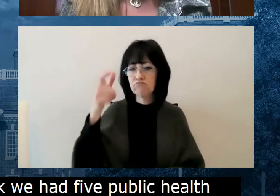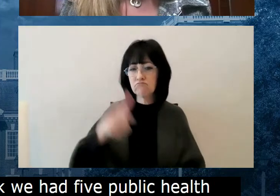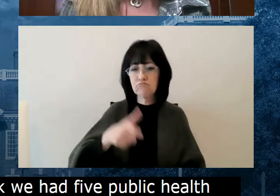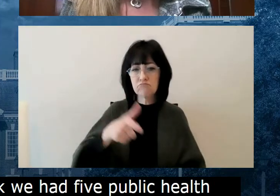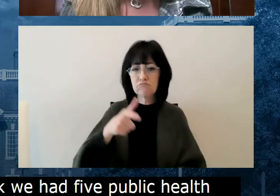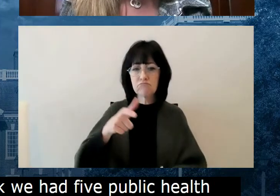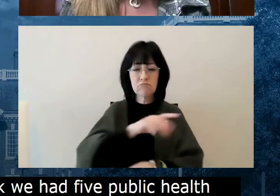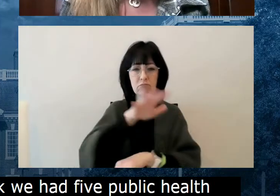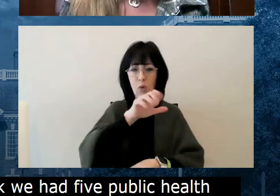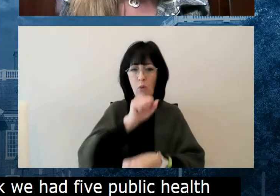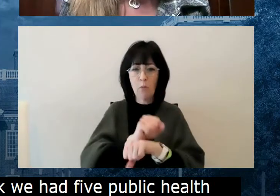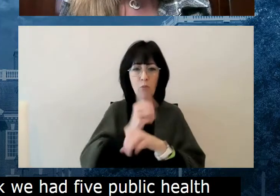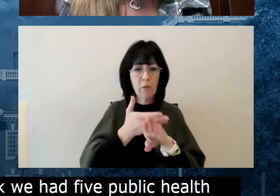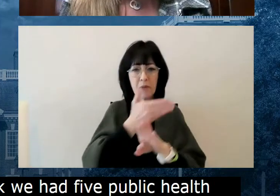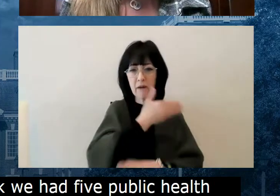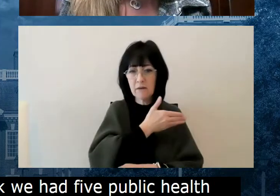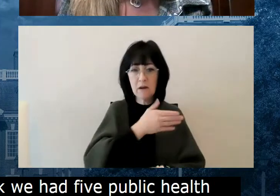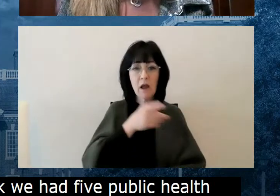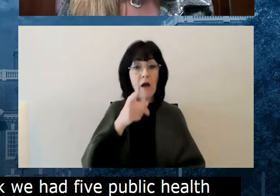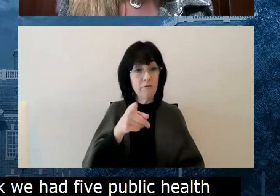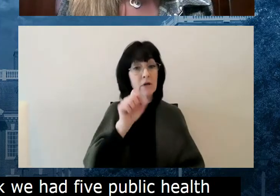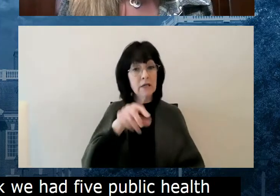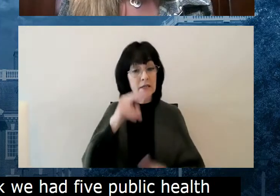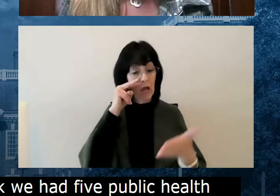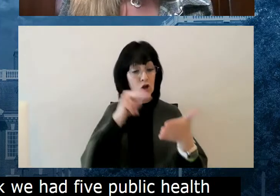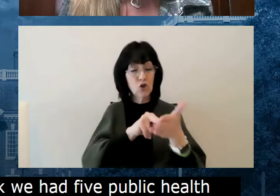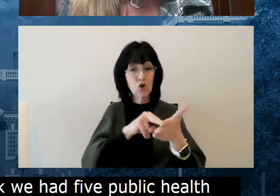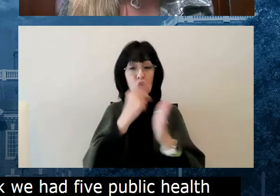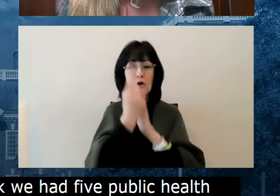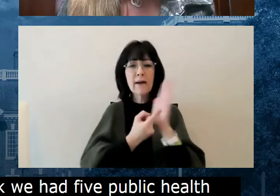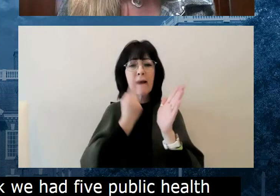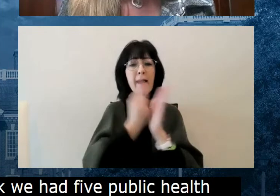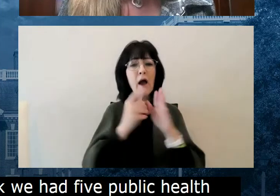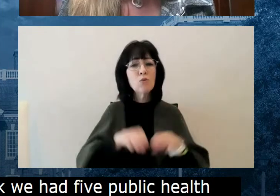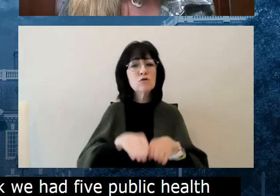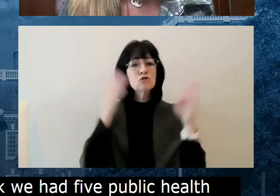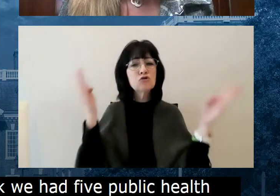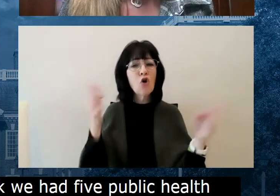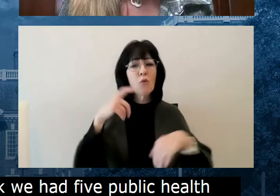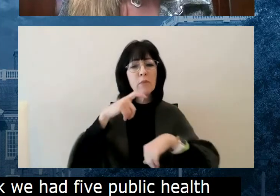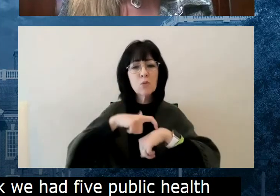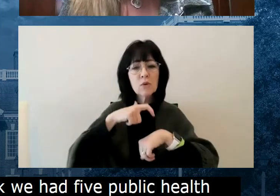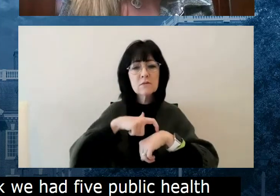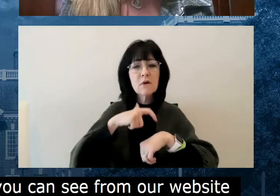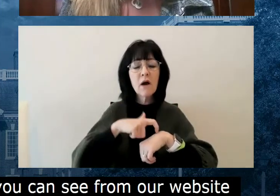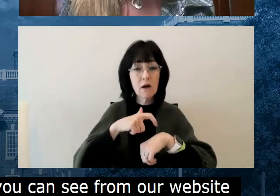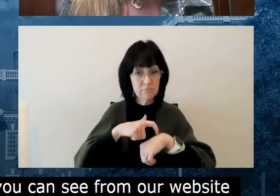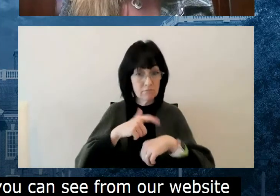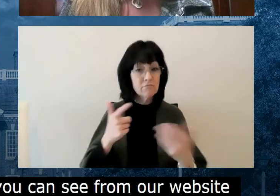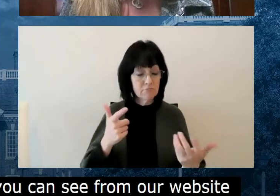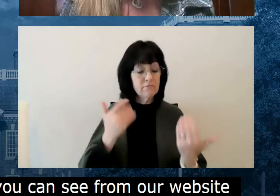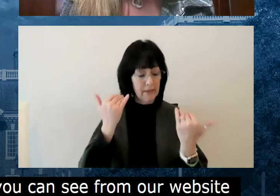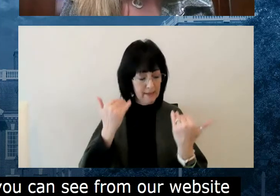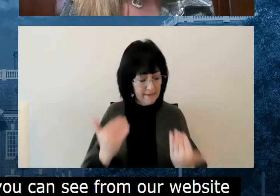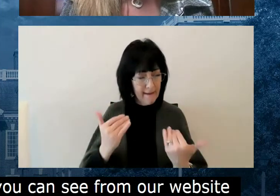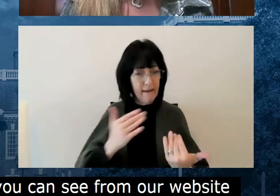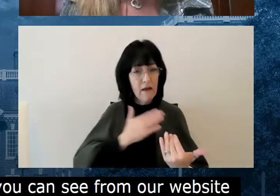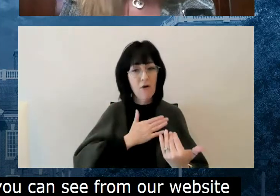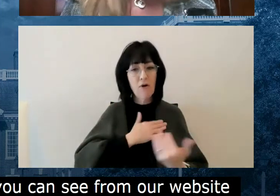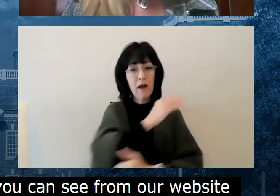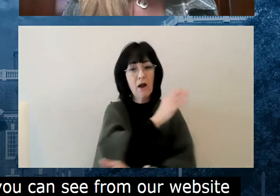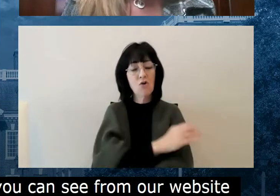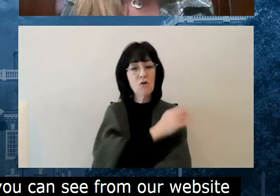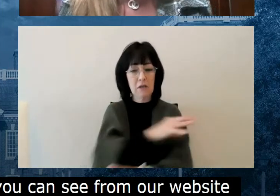can see the hours and the locations. And as a reminder, our clinics will be taking people without an appointment